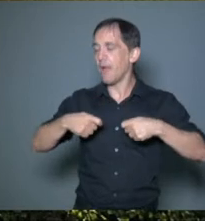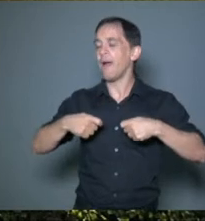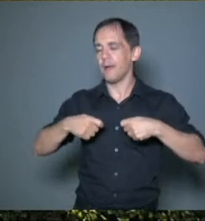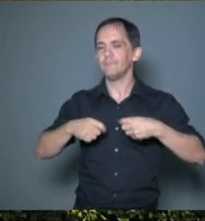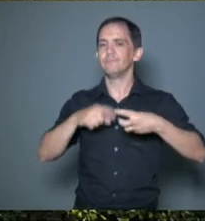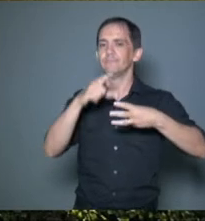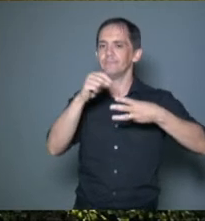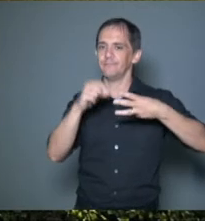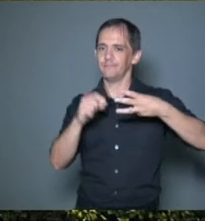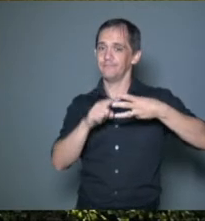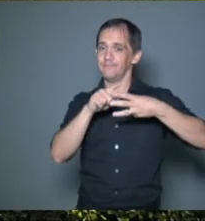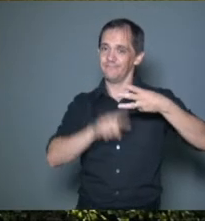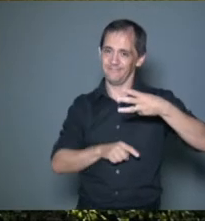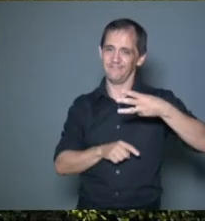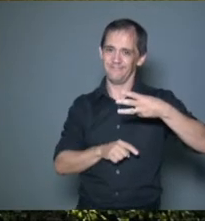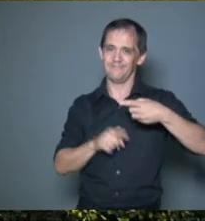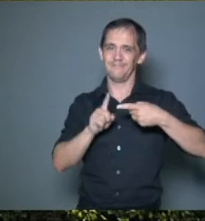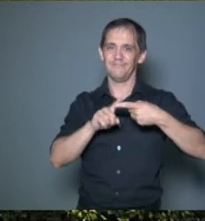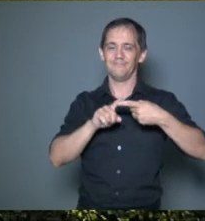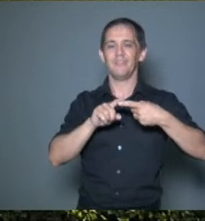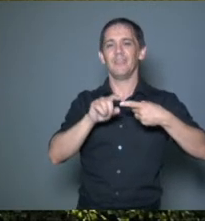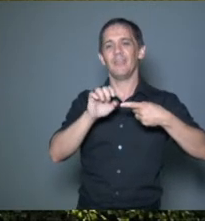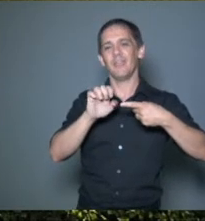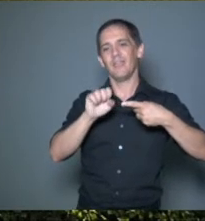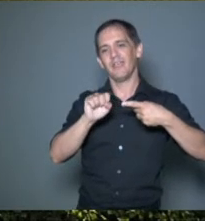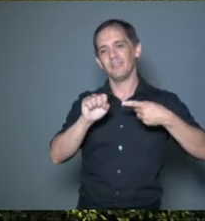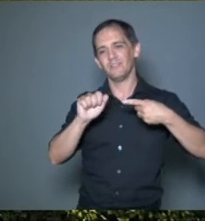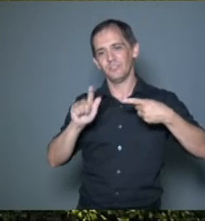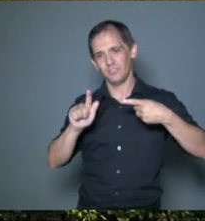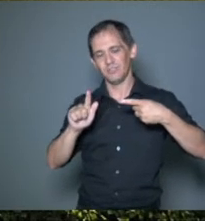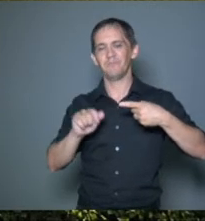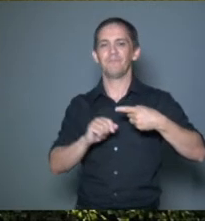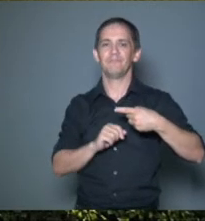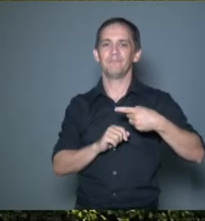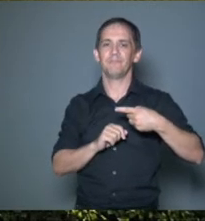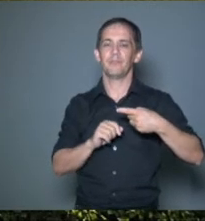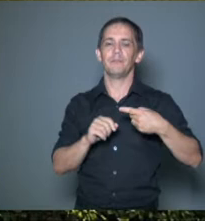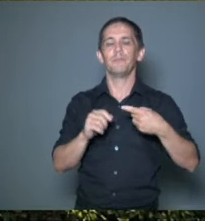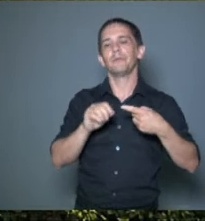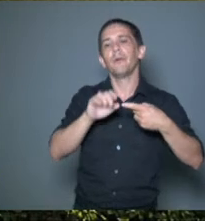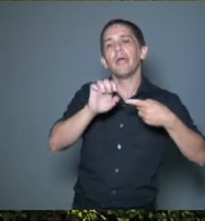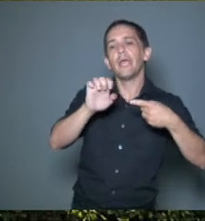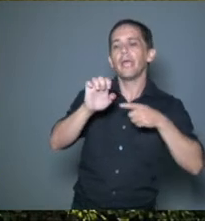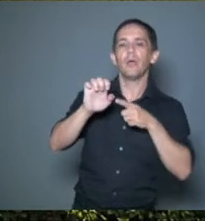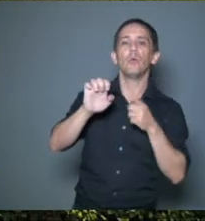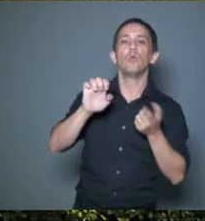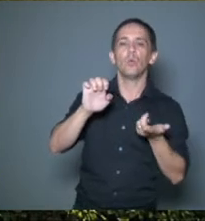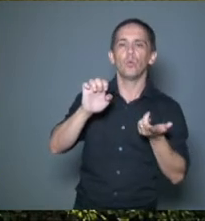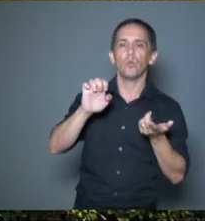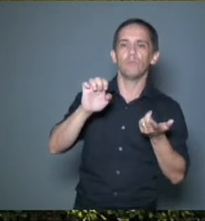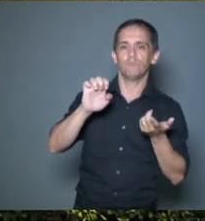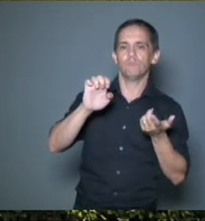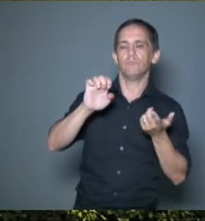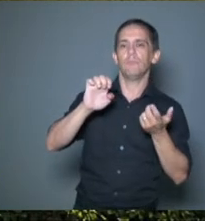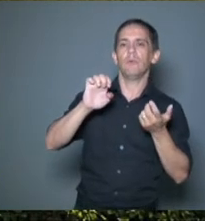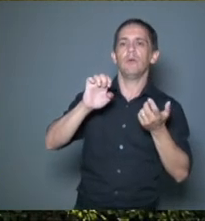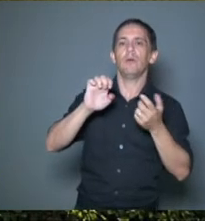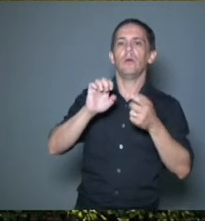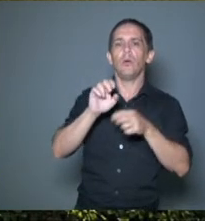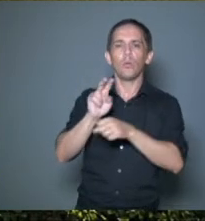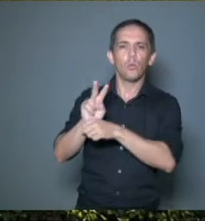was required, and it was. So we have now these three areas of ESG in terms of environmental. We talk about climate